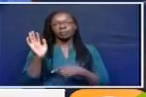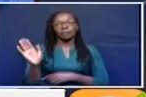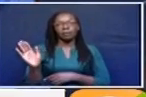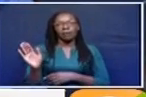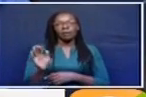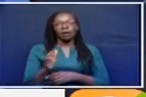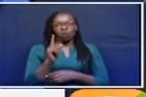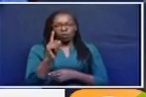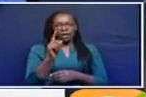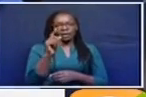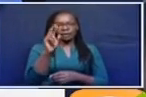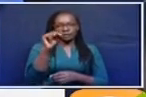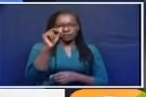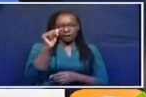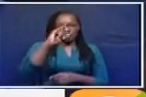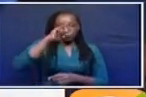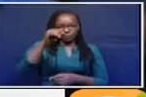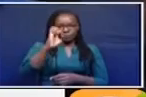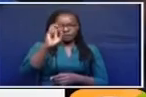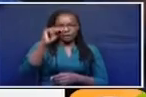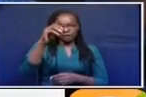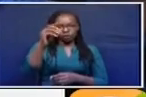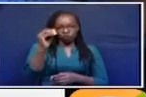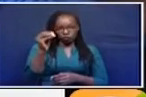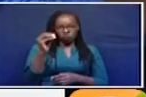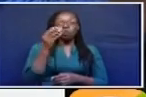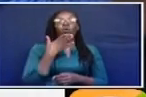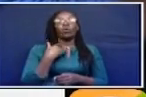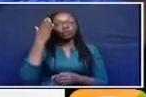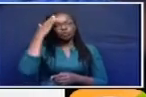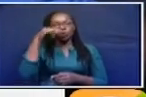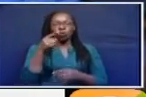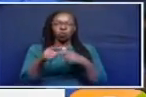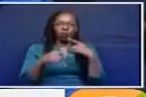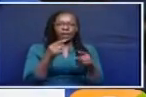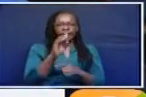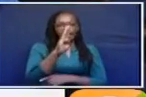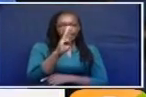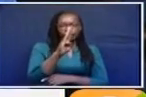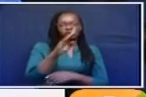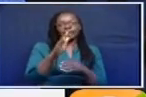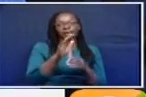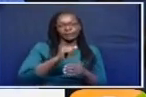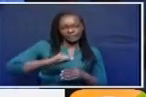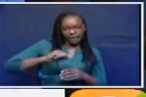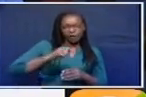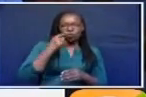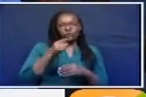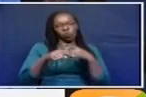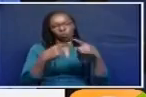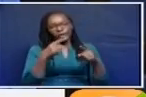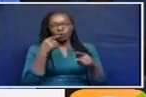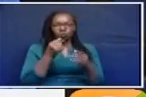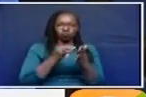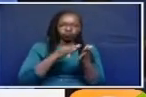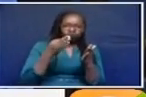Nanjendo Bushuru. We are waiting to hear what will be coming from Butere's side, who will be having an upper hand, as well as